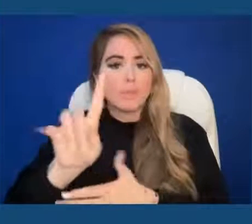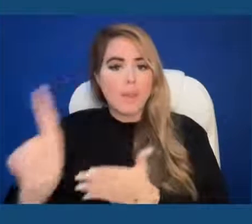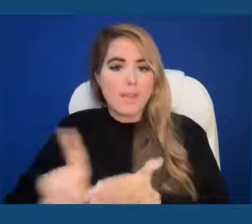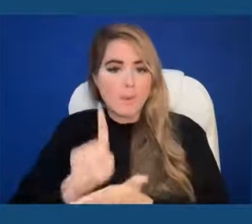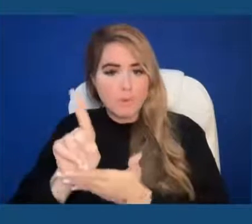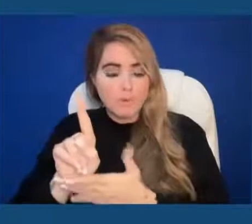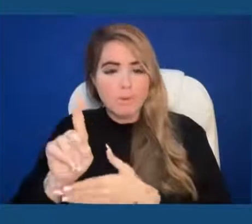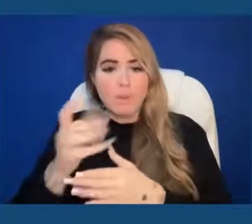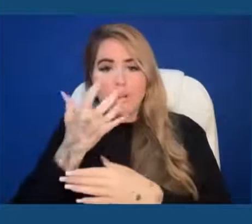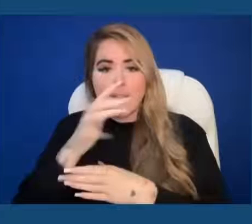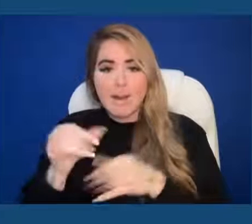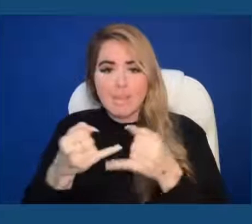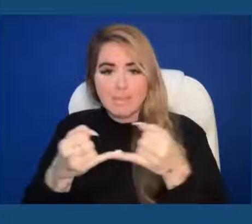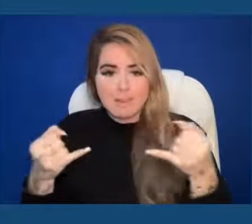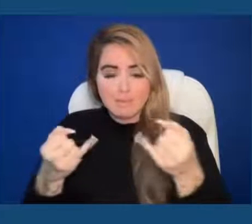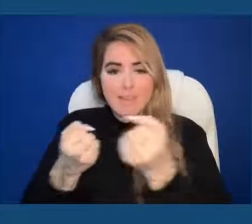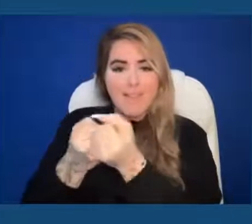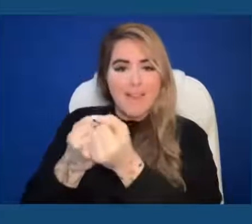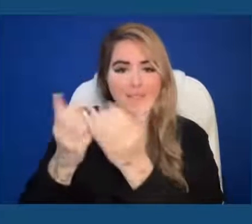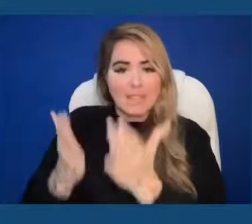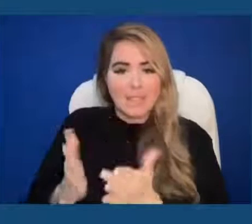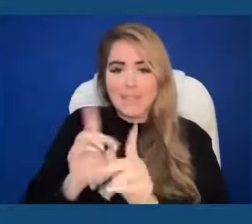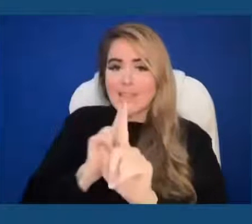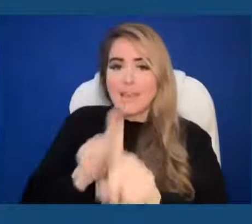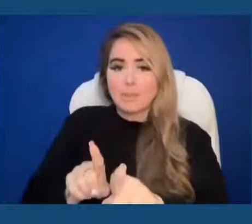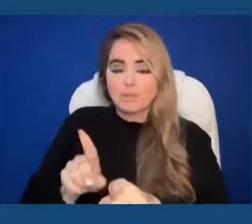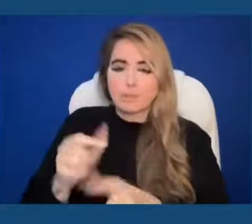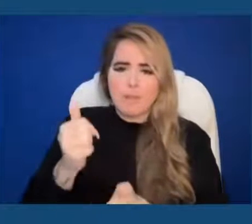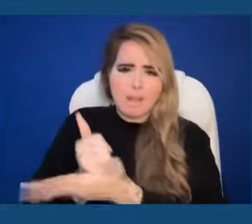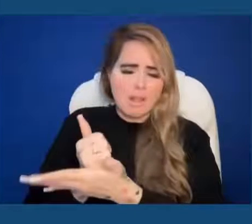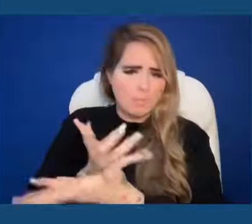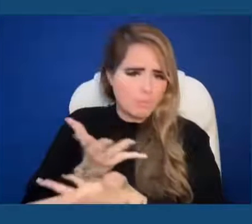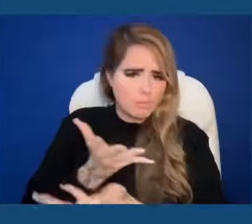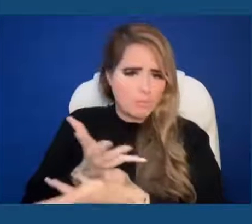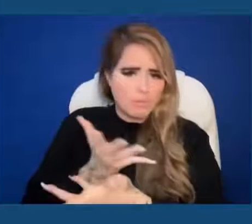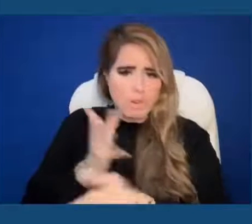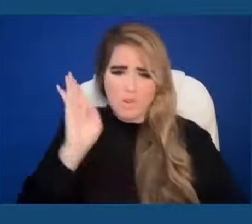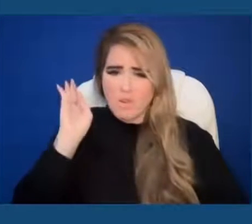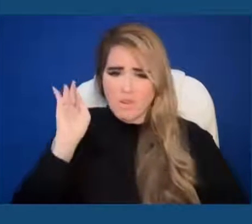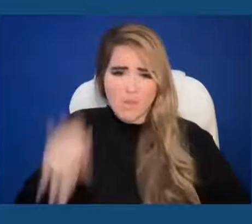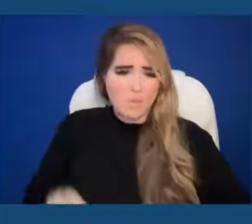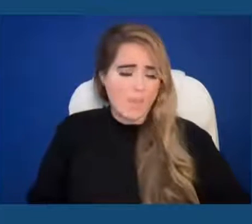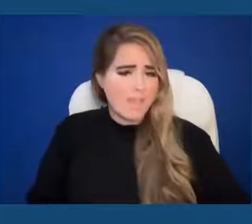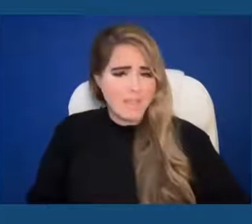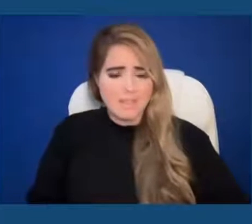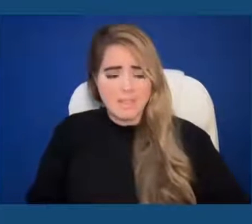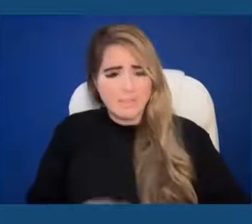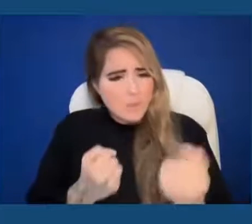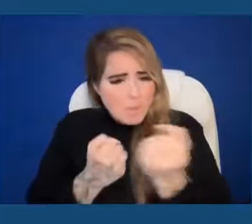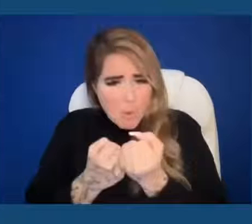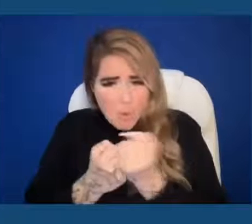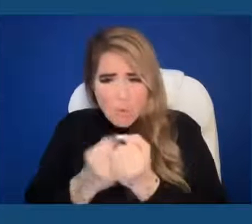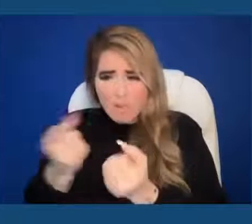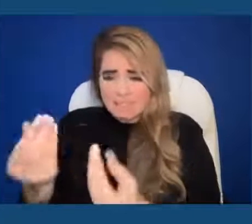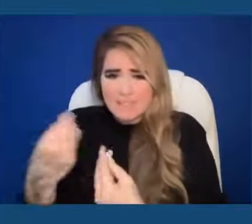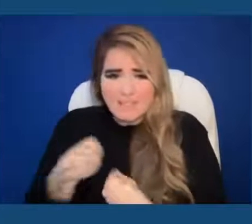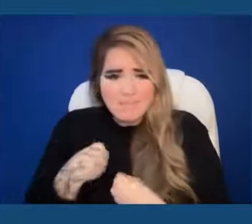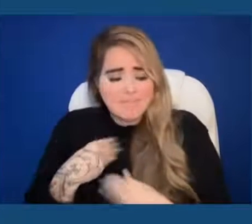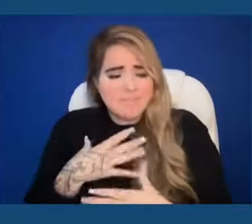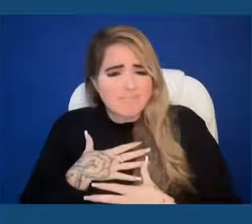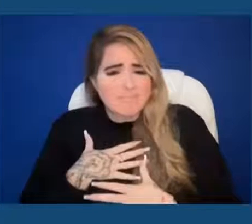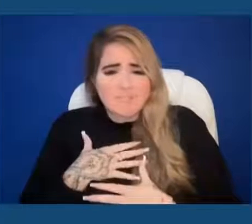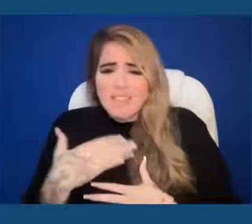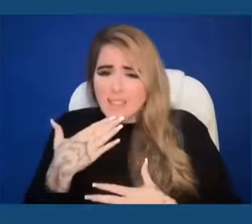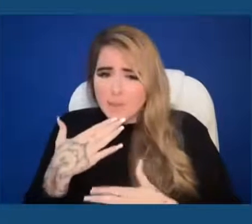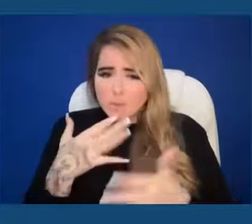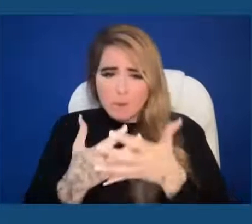an advocate, and the advocate worked with me every step of the way. That support was very, very appreciated. Thank you for having that